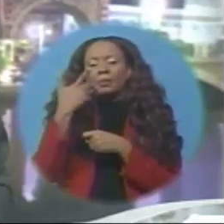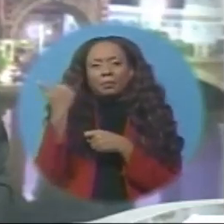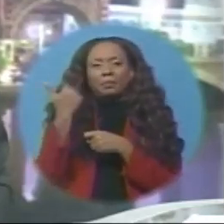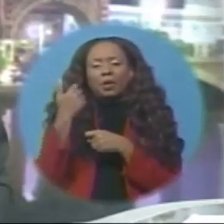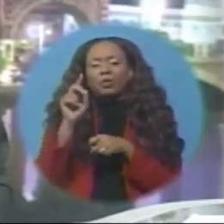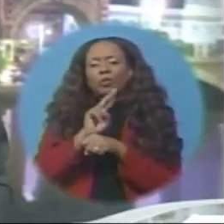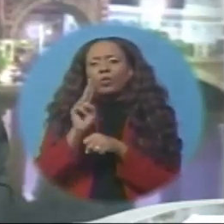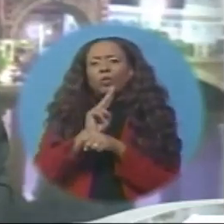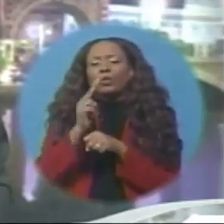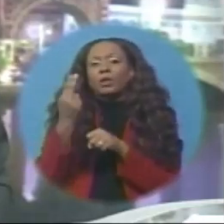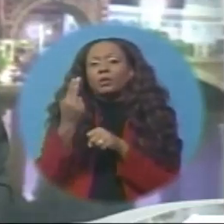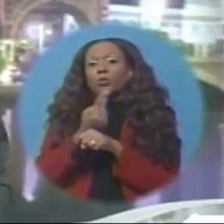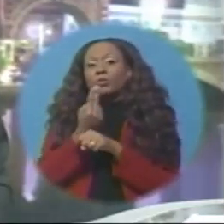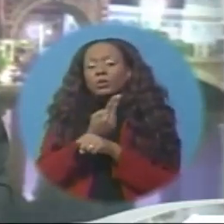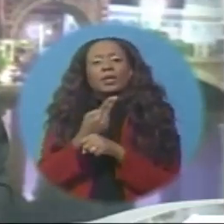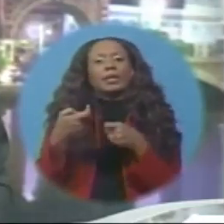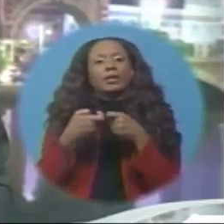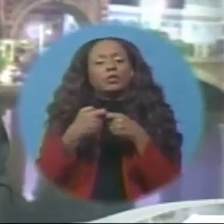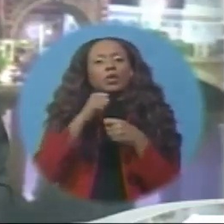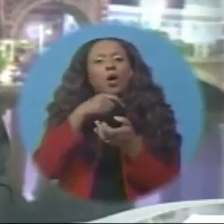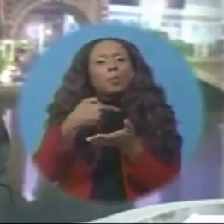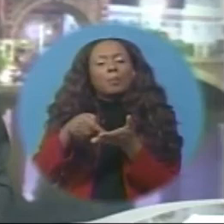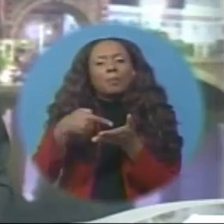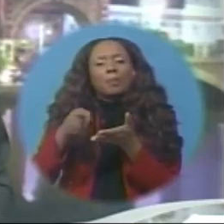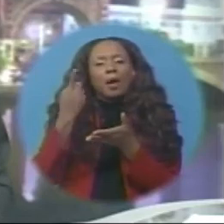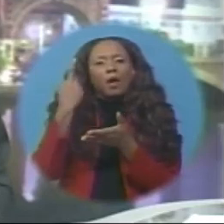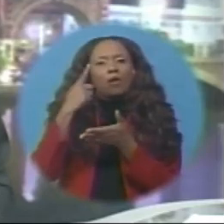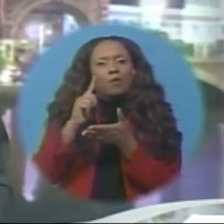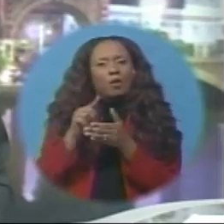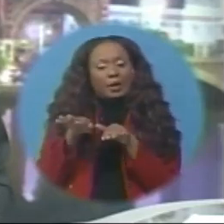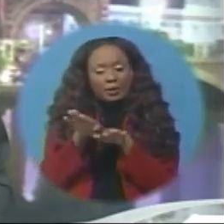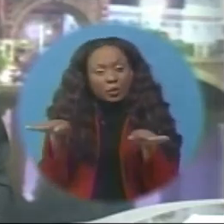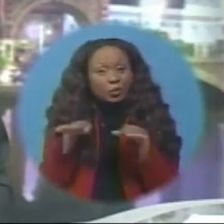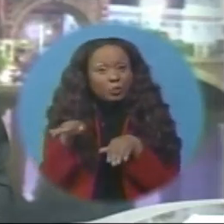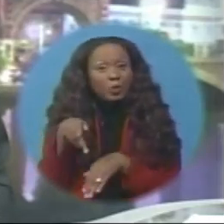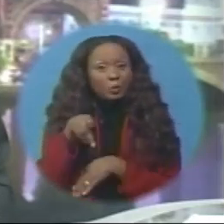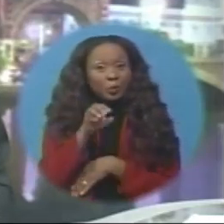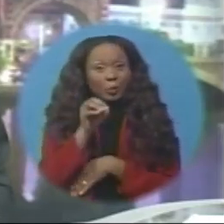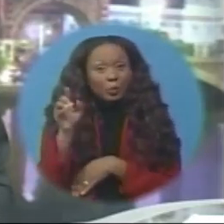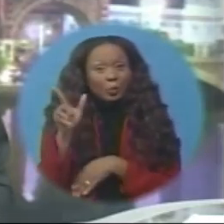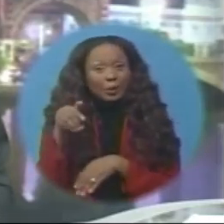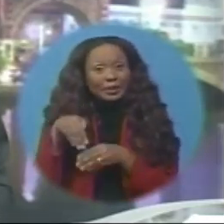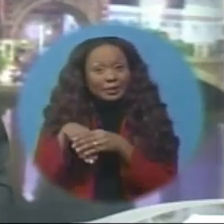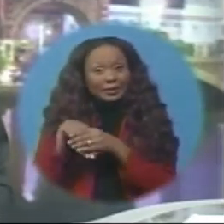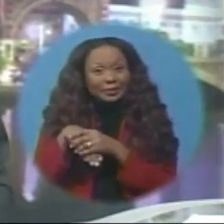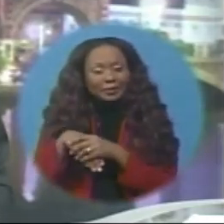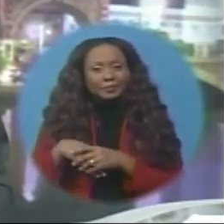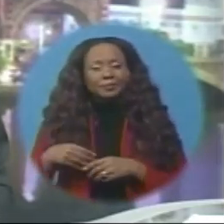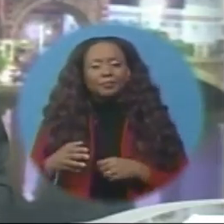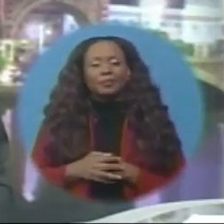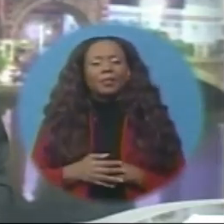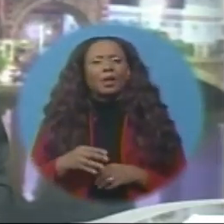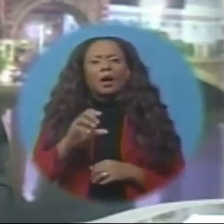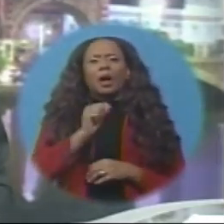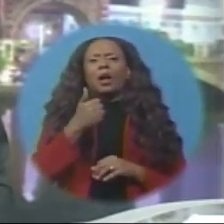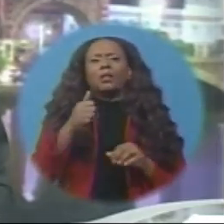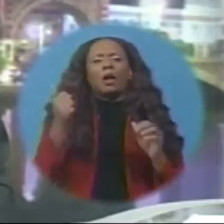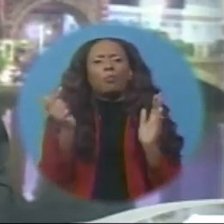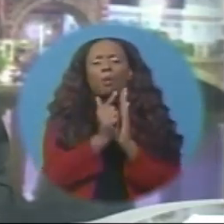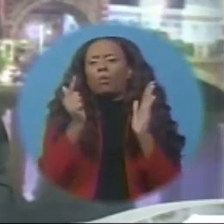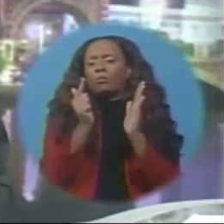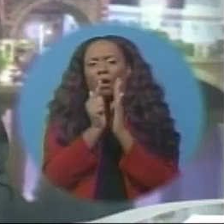tub at a business and residence in downtown Kingston. The JPS says during a recent operation, several other illegal connections were